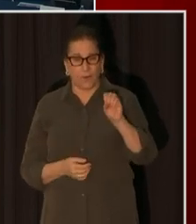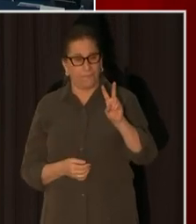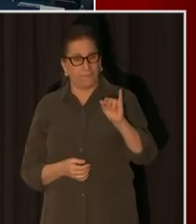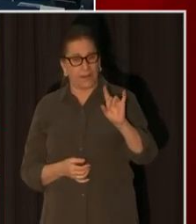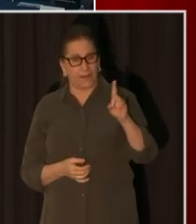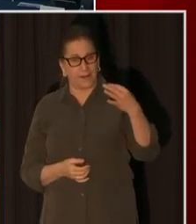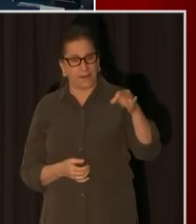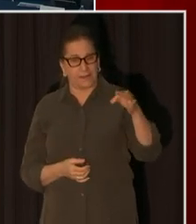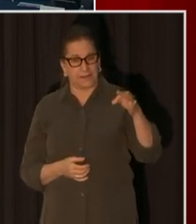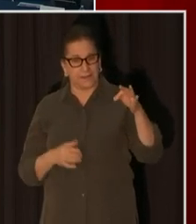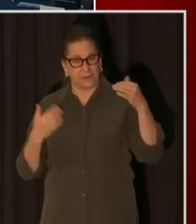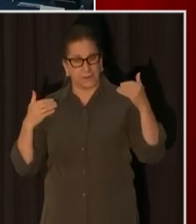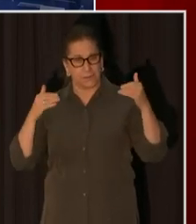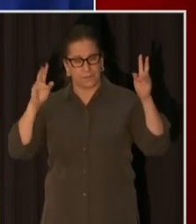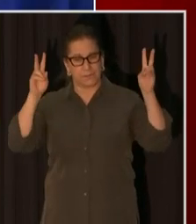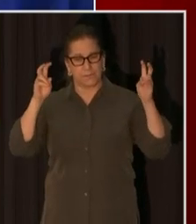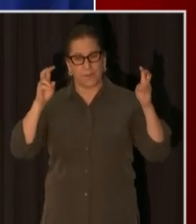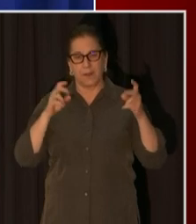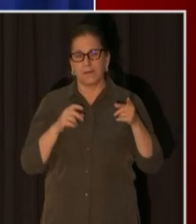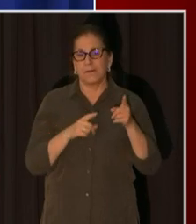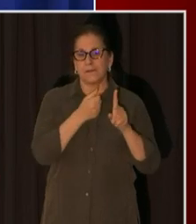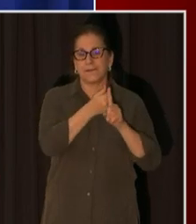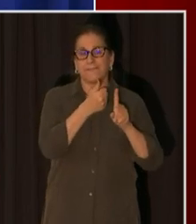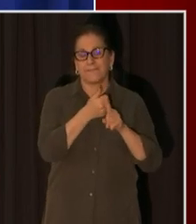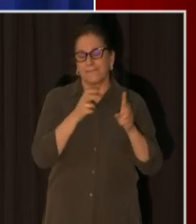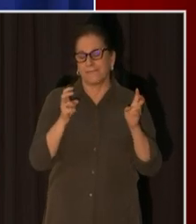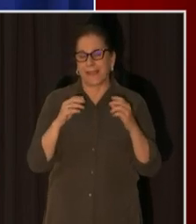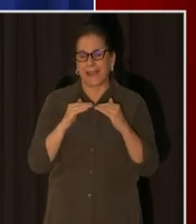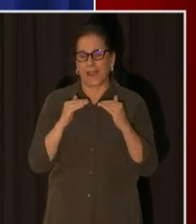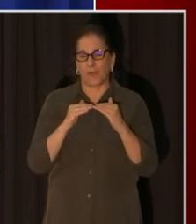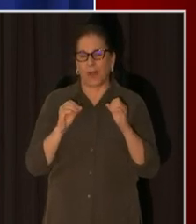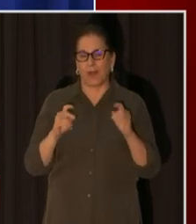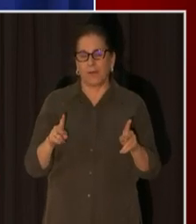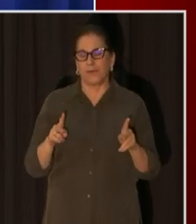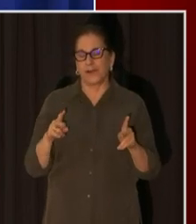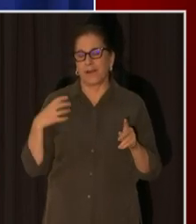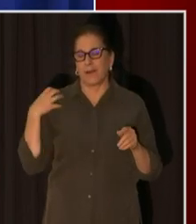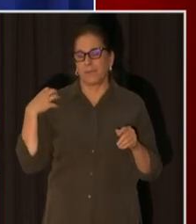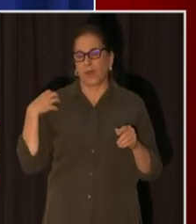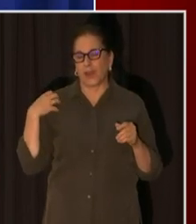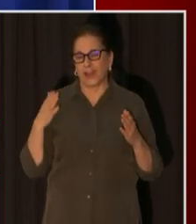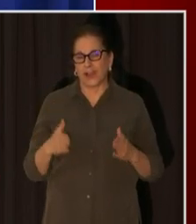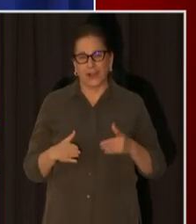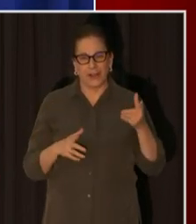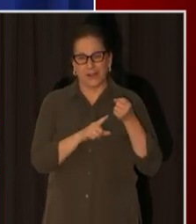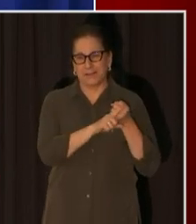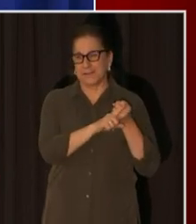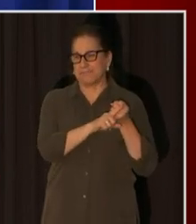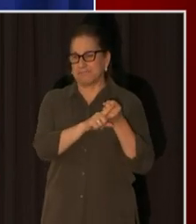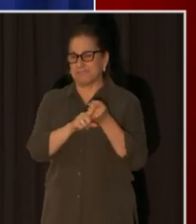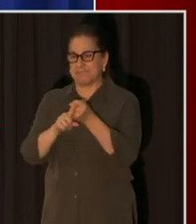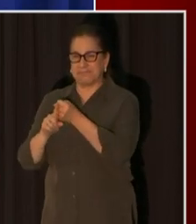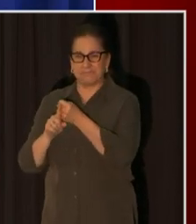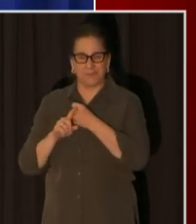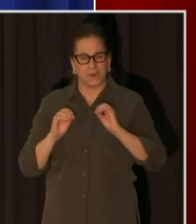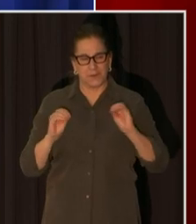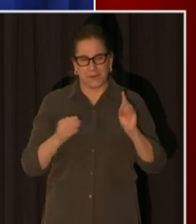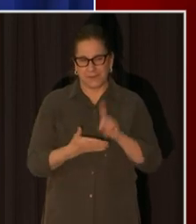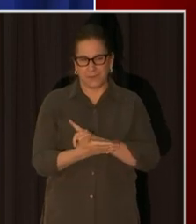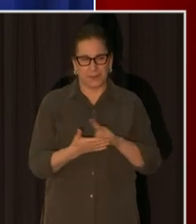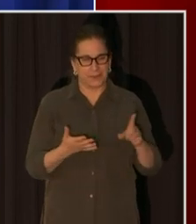we are truly in this together as a community. The coronavirus does not discriminate. However, past